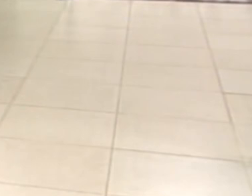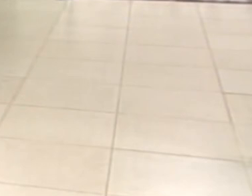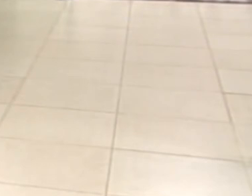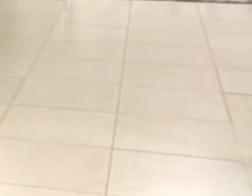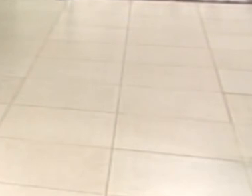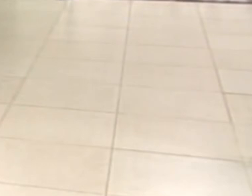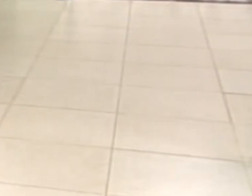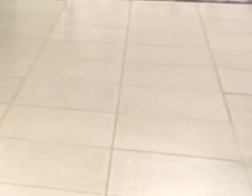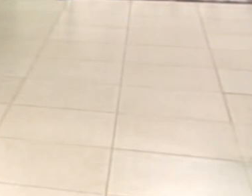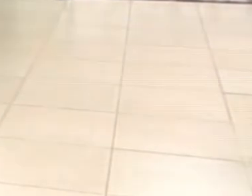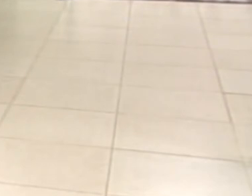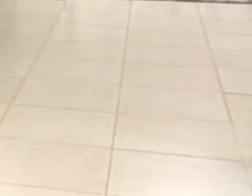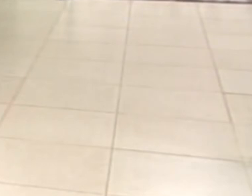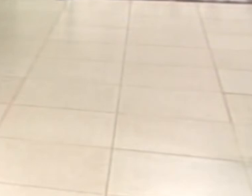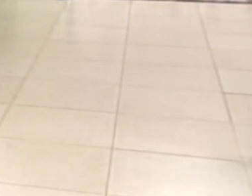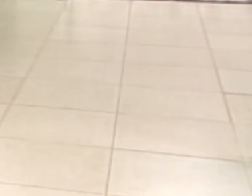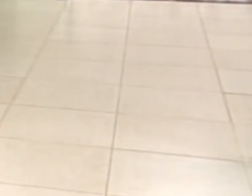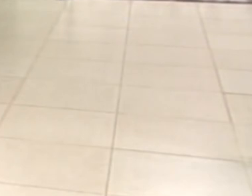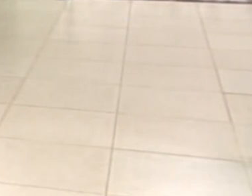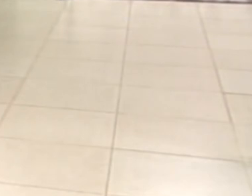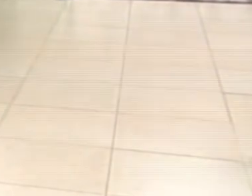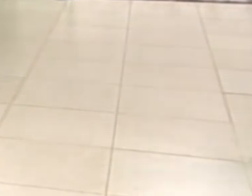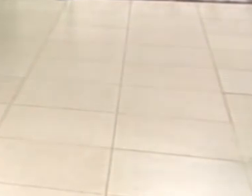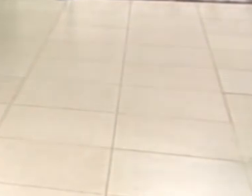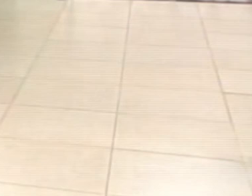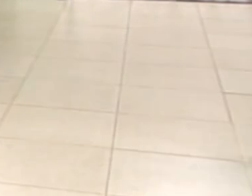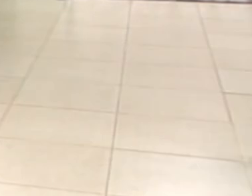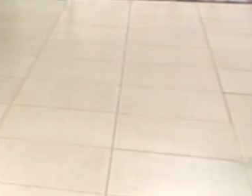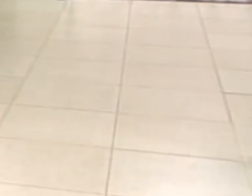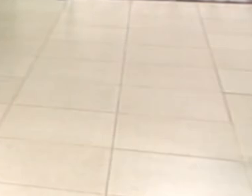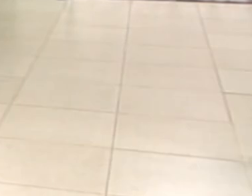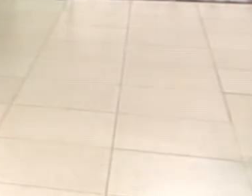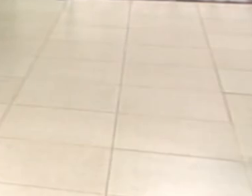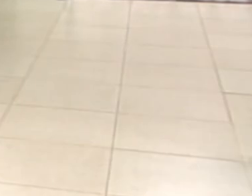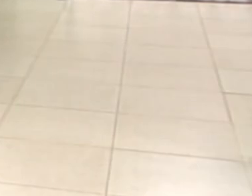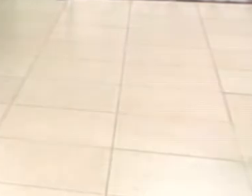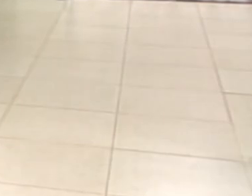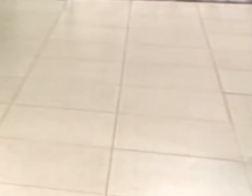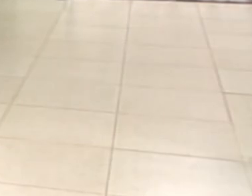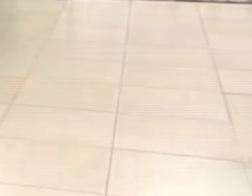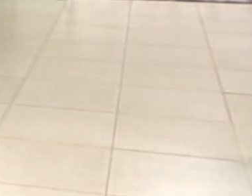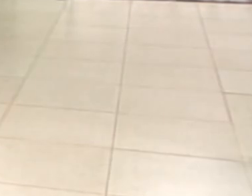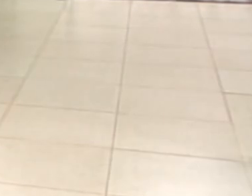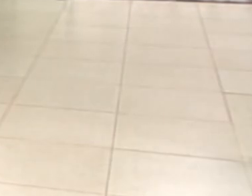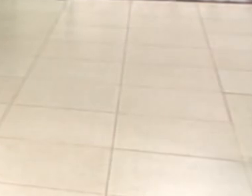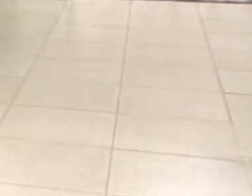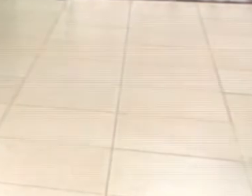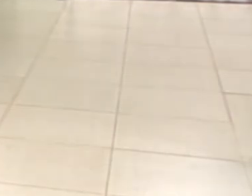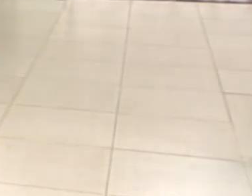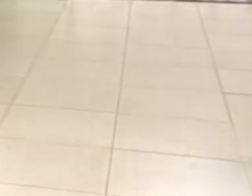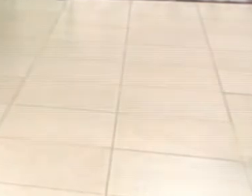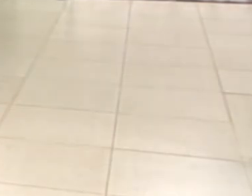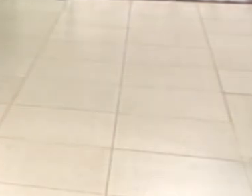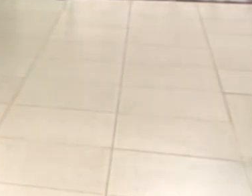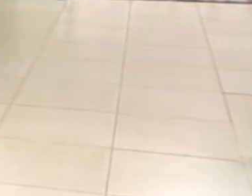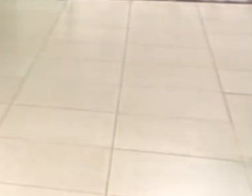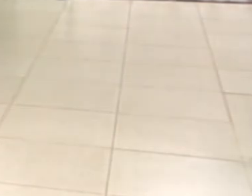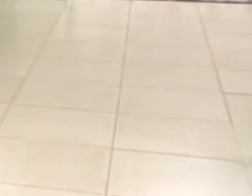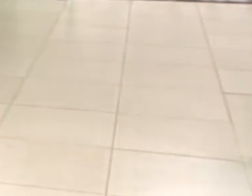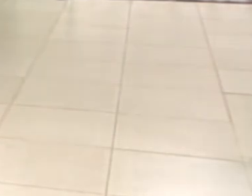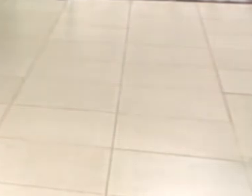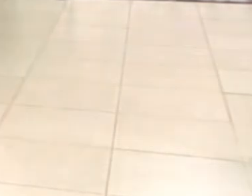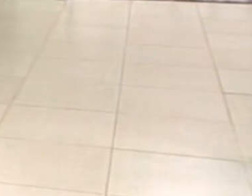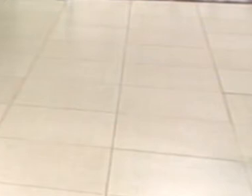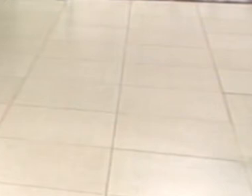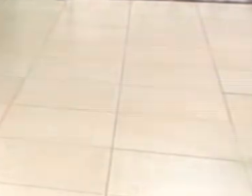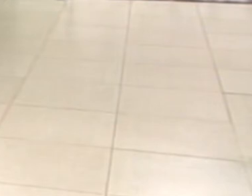fekkene amul dara li xew ba nga ñibsi. I came back on the 19th. Ma ngi ñew fukki fan ak